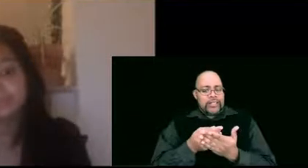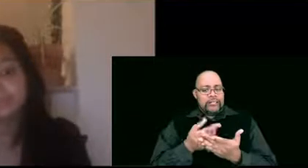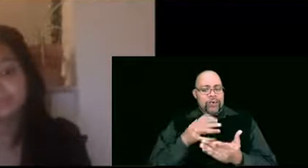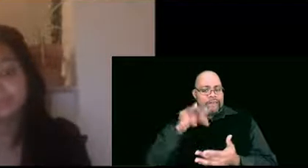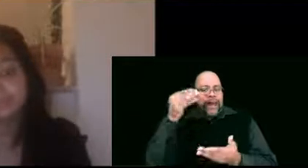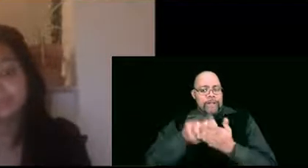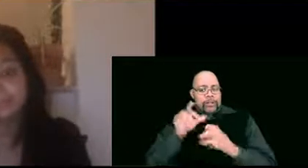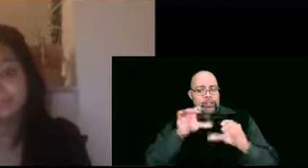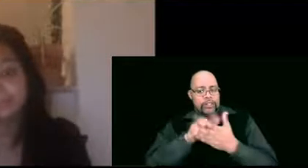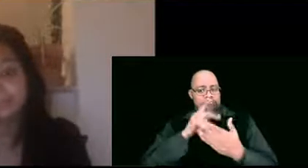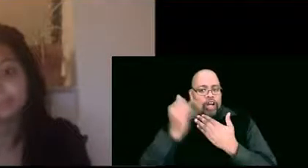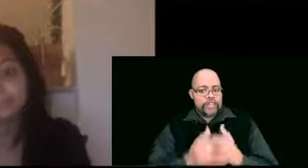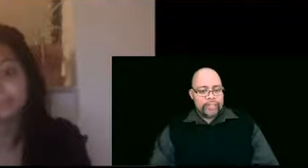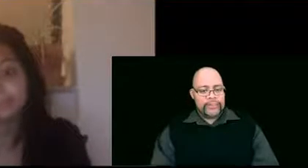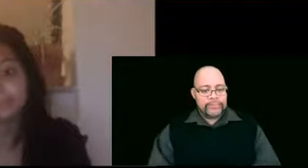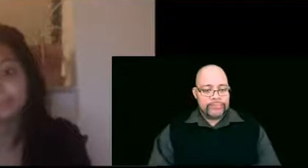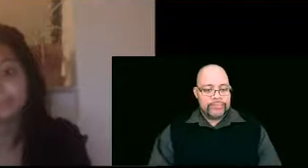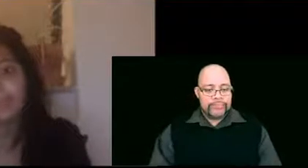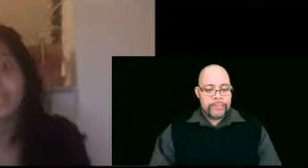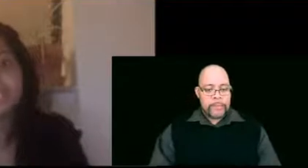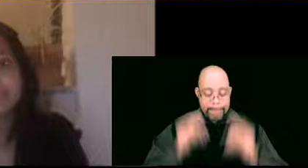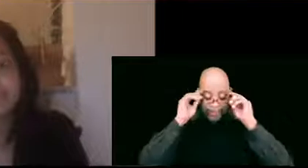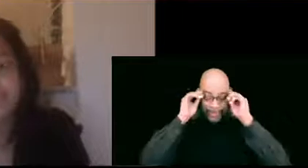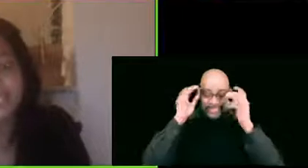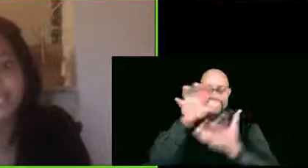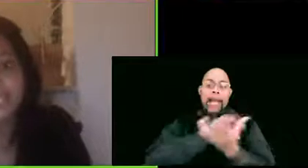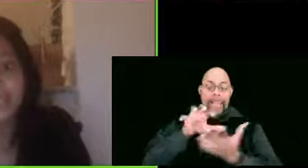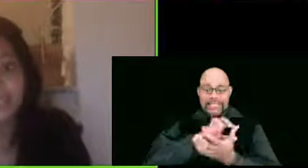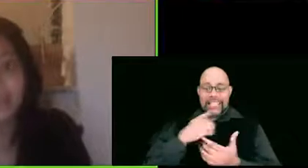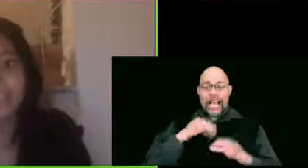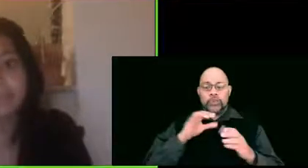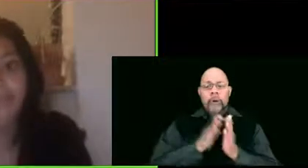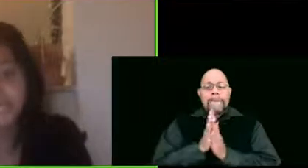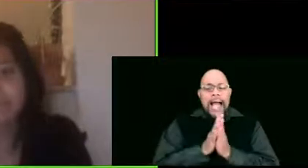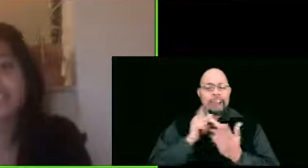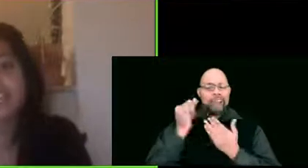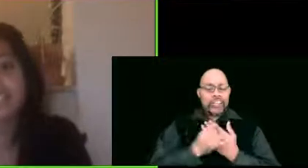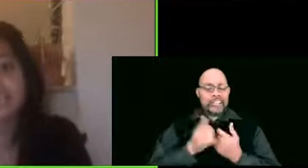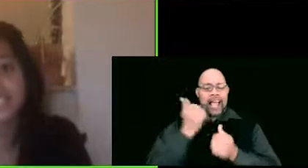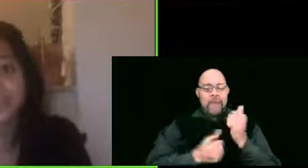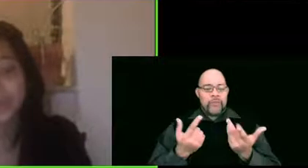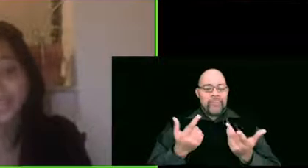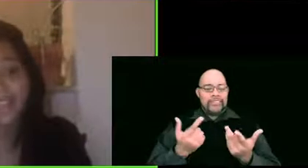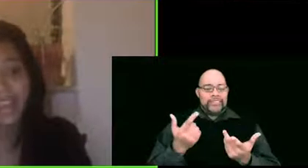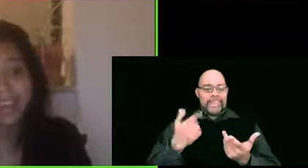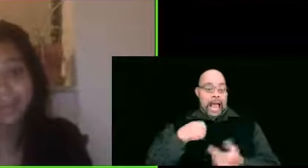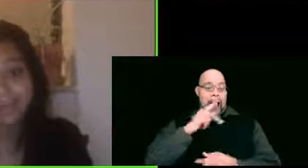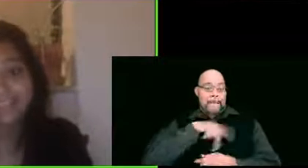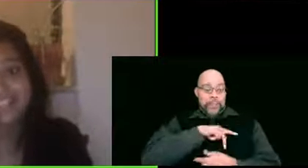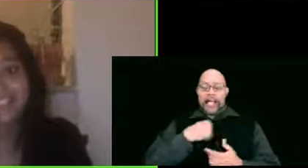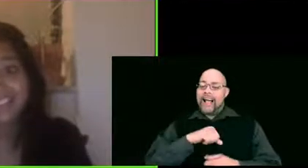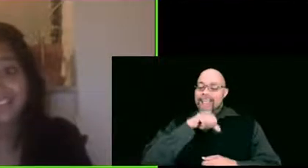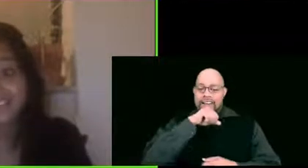get funding or find funding to do these things? Big mix. So I do passion projects, which are the ones that